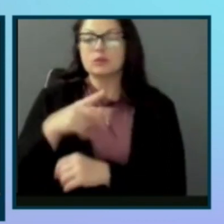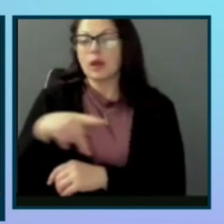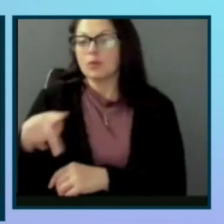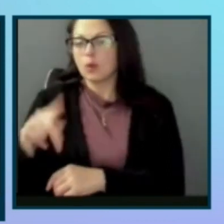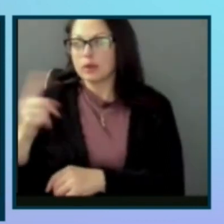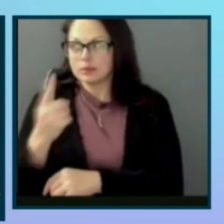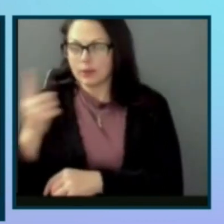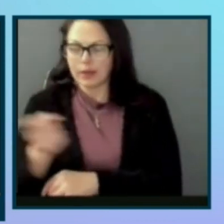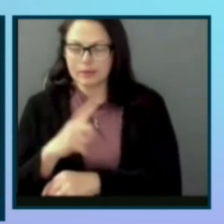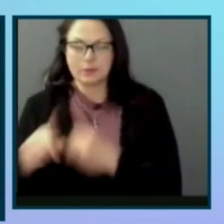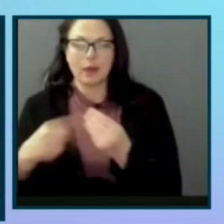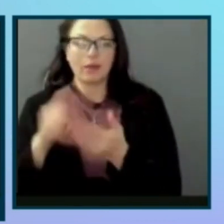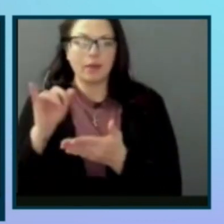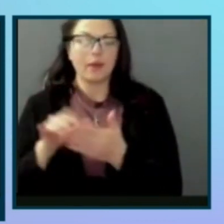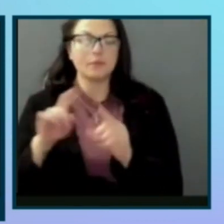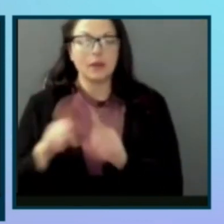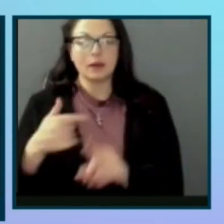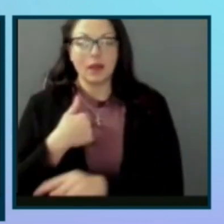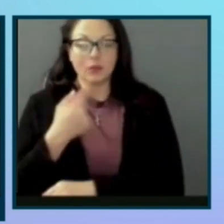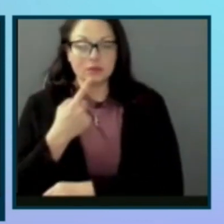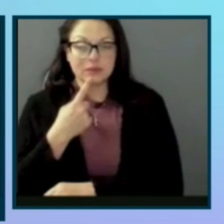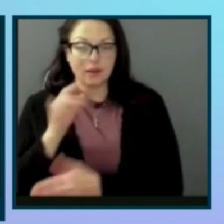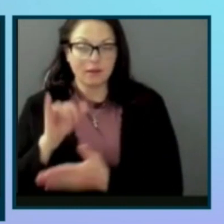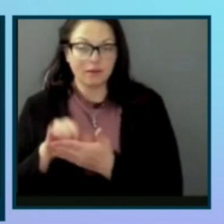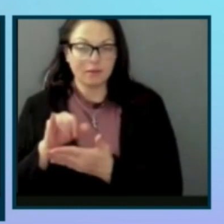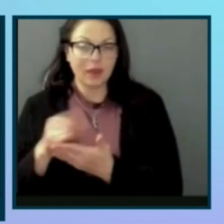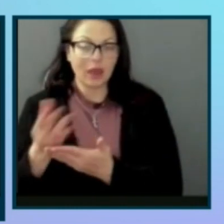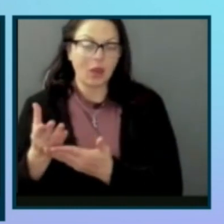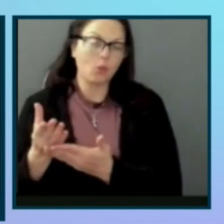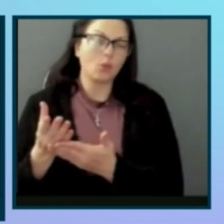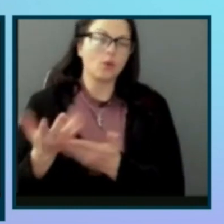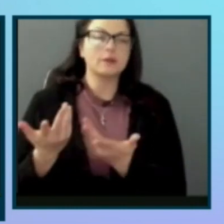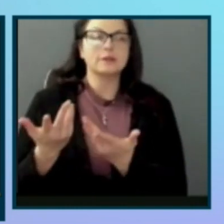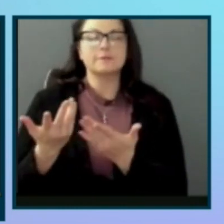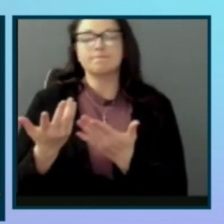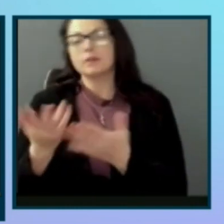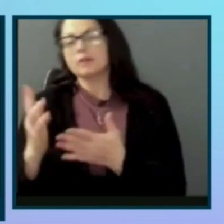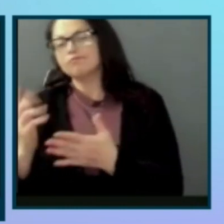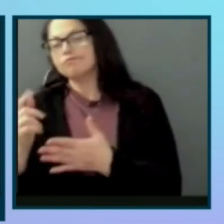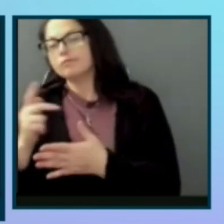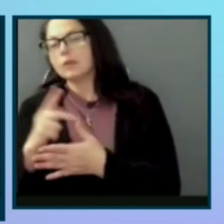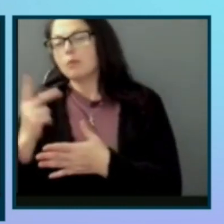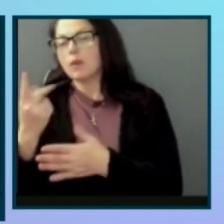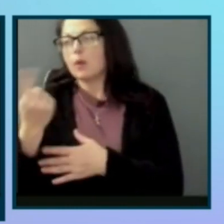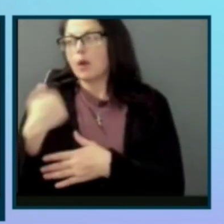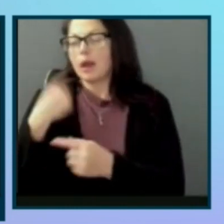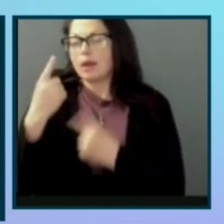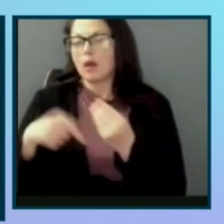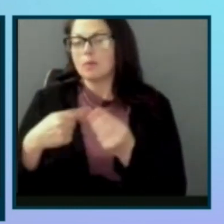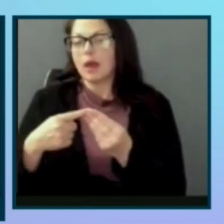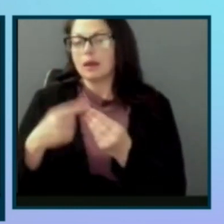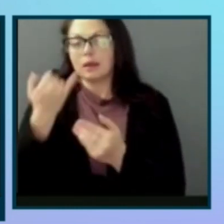asked about. But I would say that was, the main one that I thought of. And if you want to do more of the human